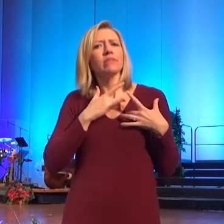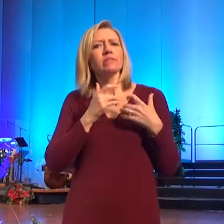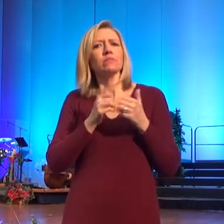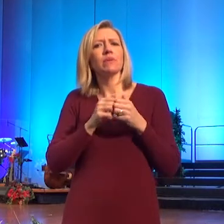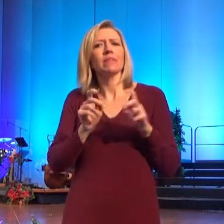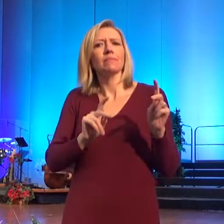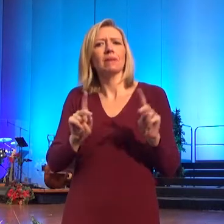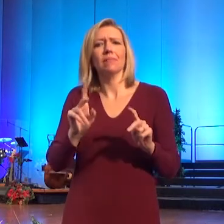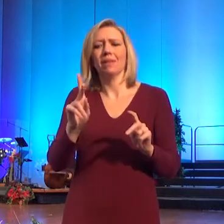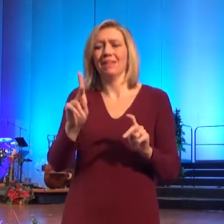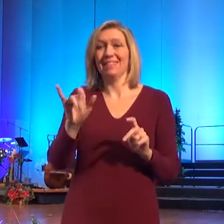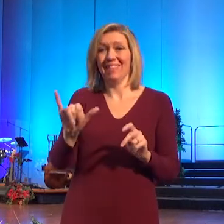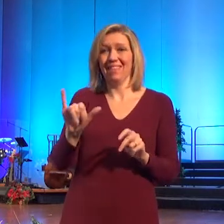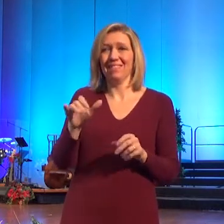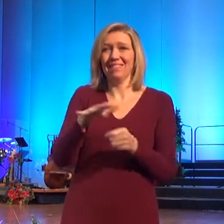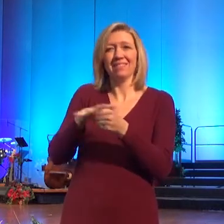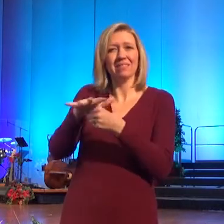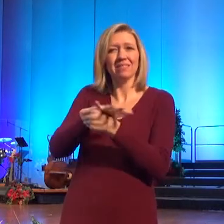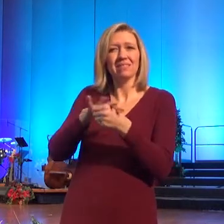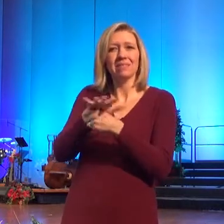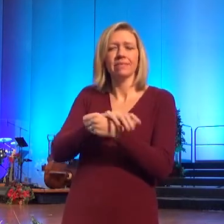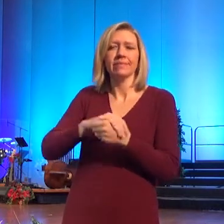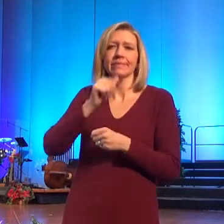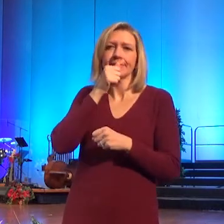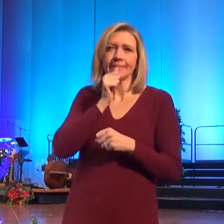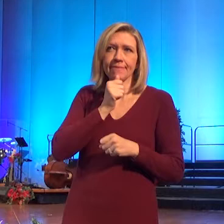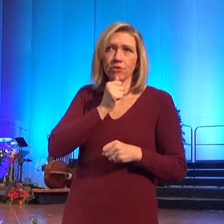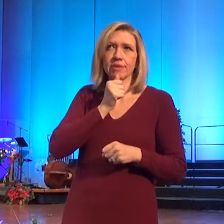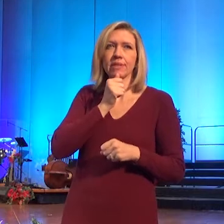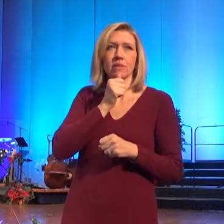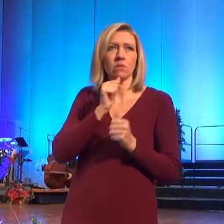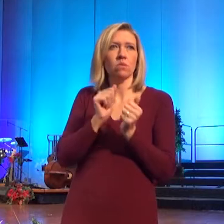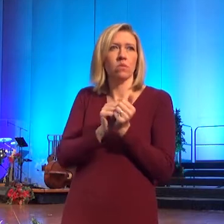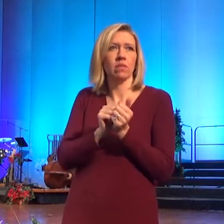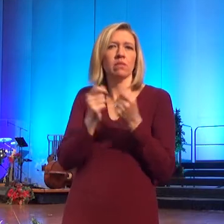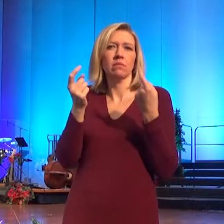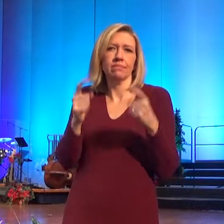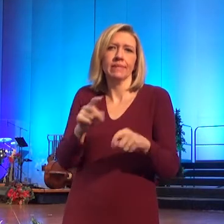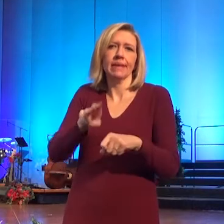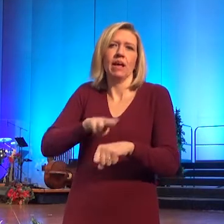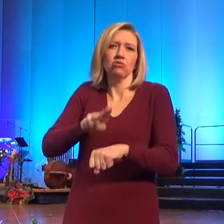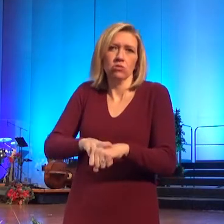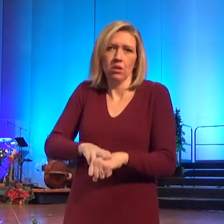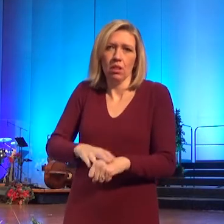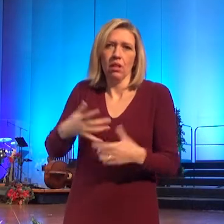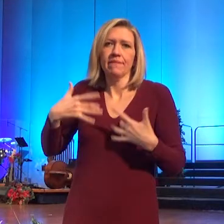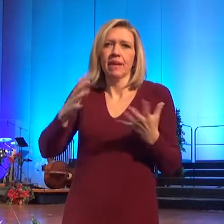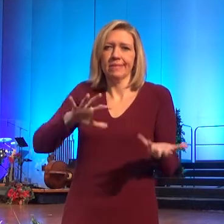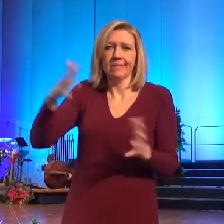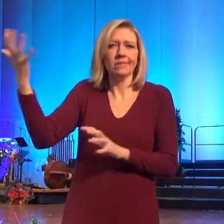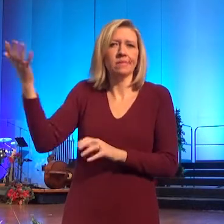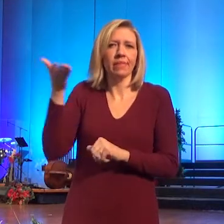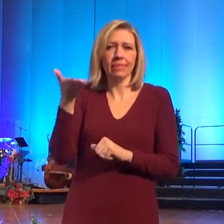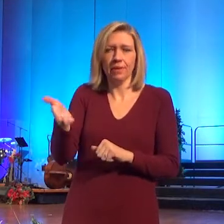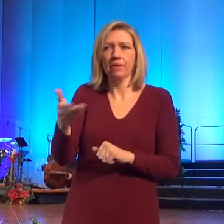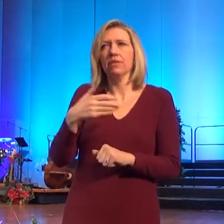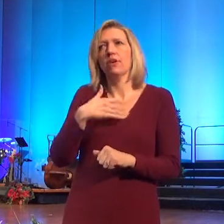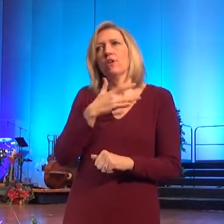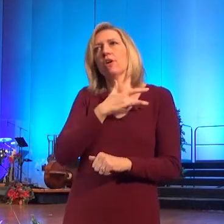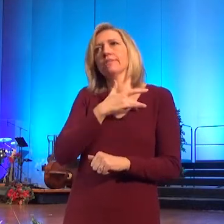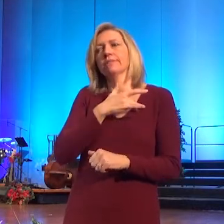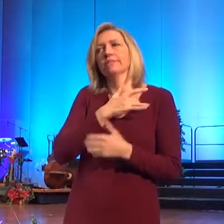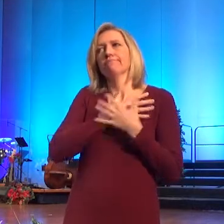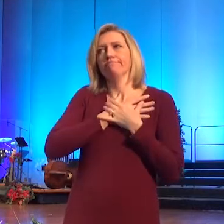in Kentucky and the surrounding areas that are suffering through the terrible natural events that have taken place there. Our hearts go out